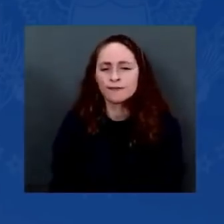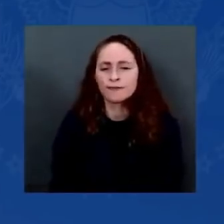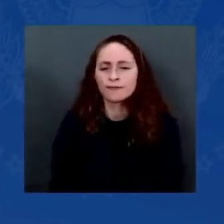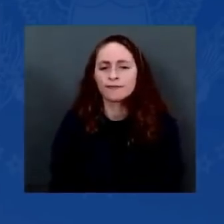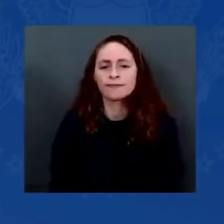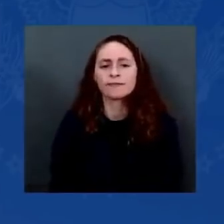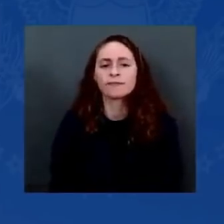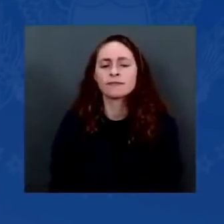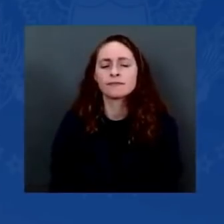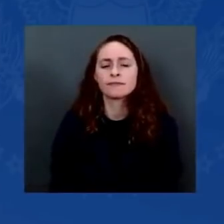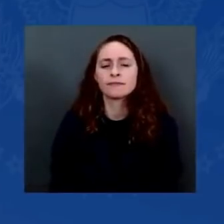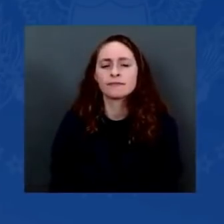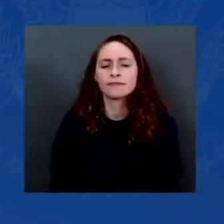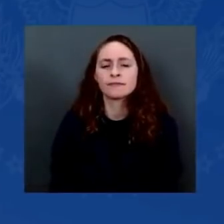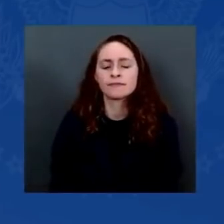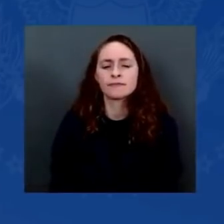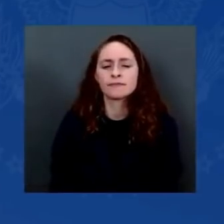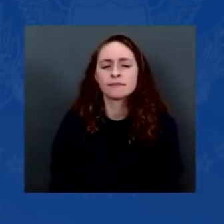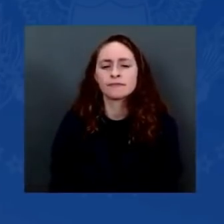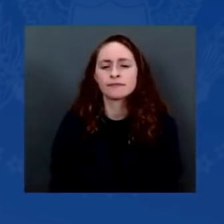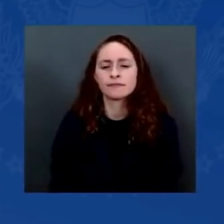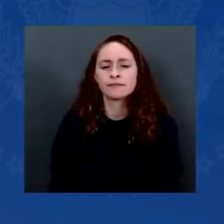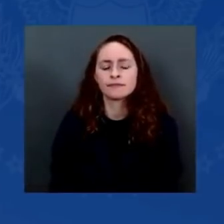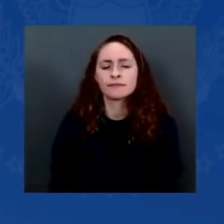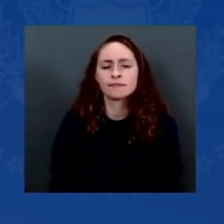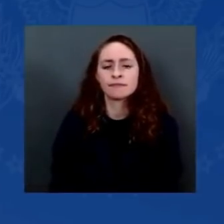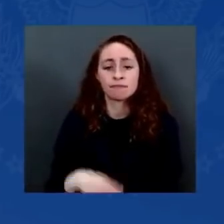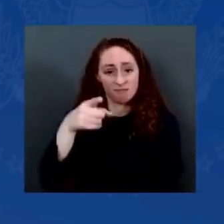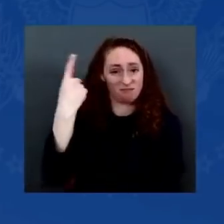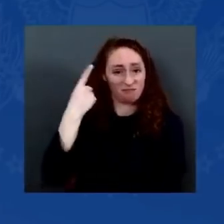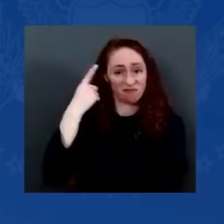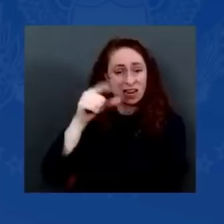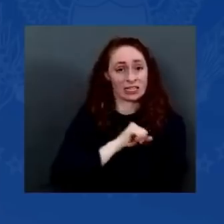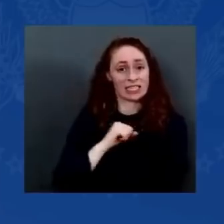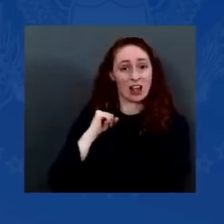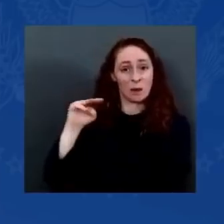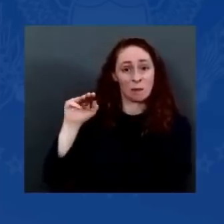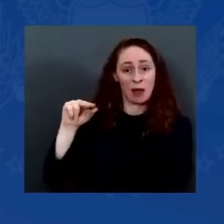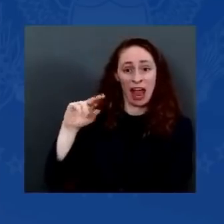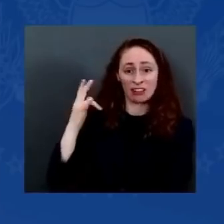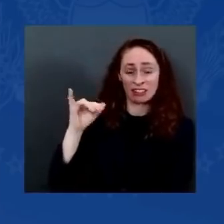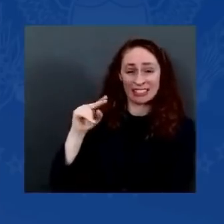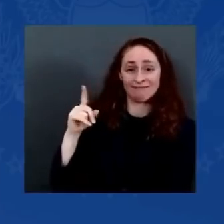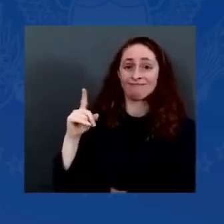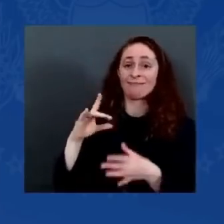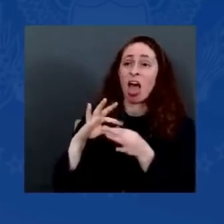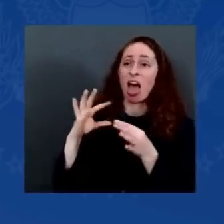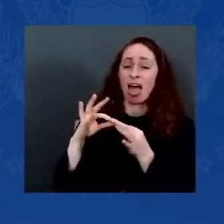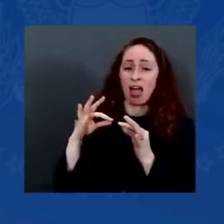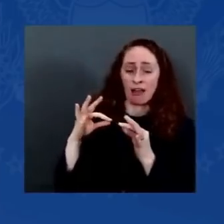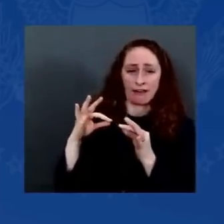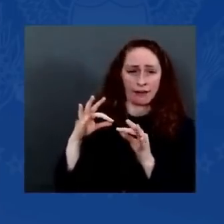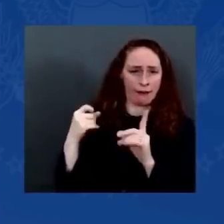believe Senator Manchin kept his word to you? And how do you rebuild trust with progressives in your party to advance your legislation now?